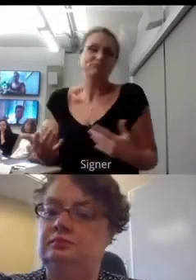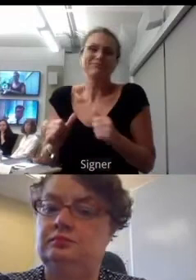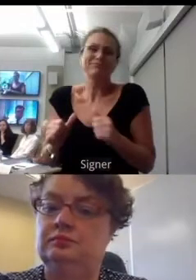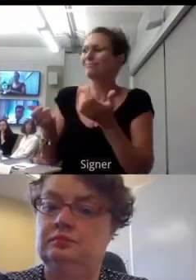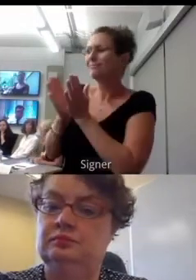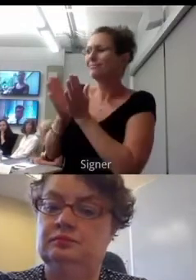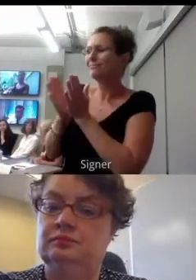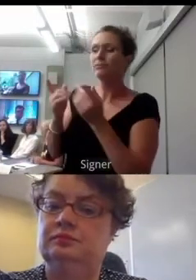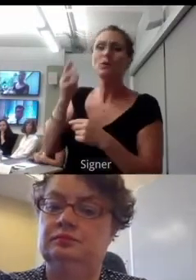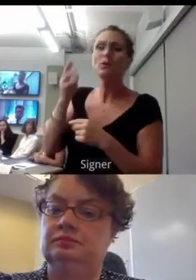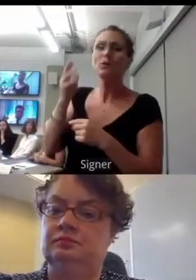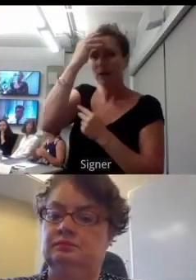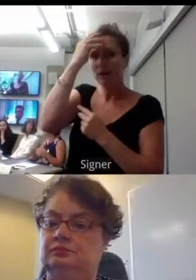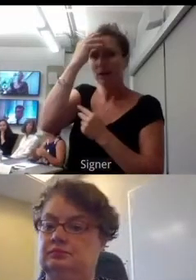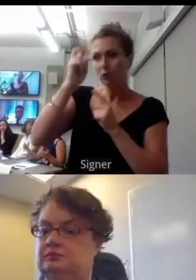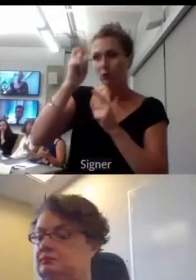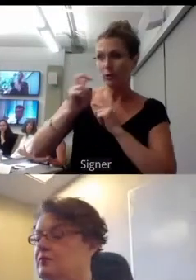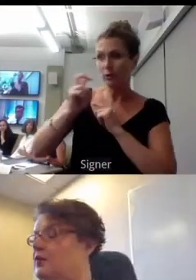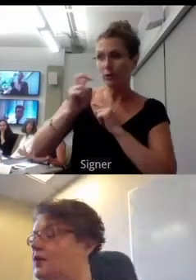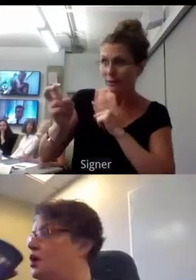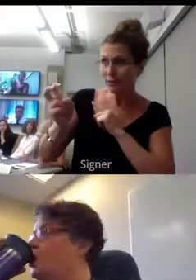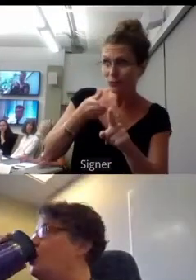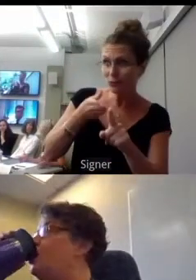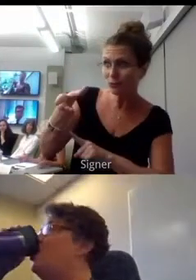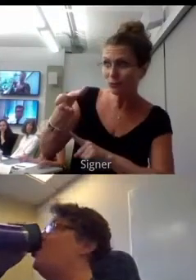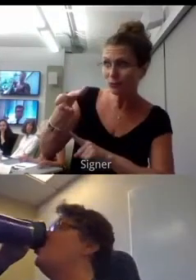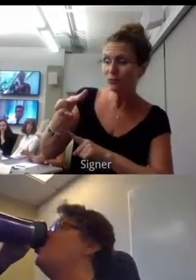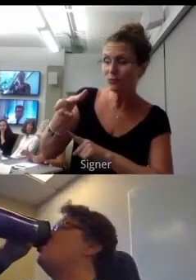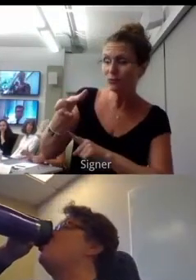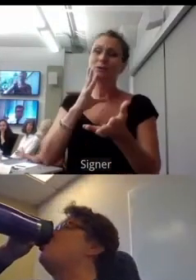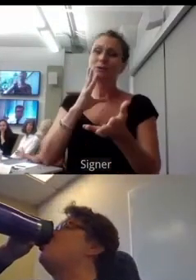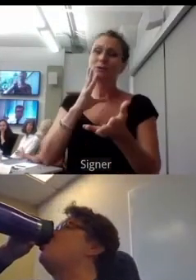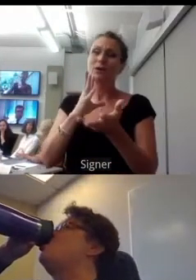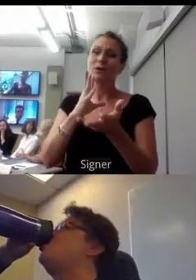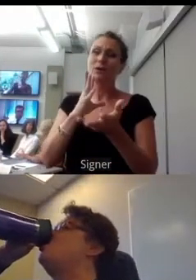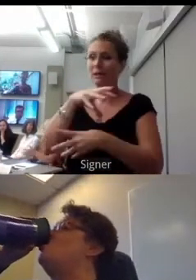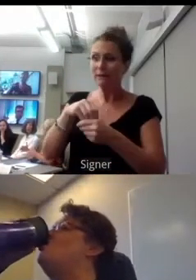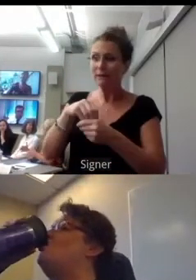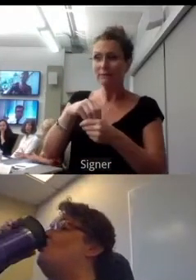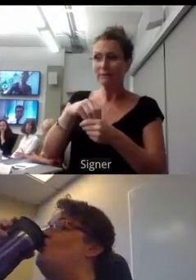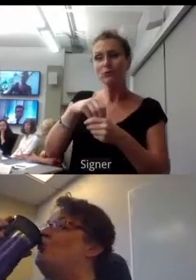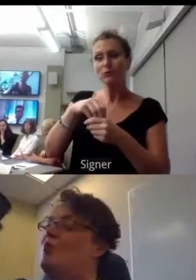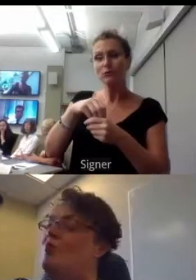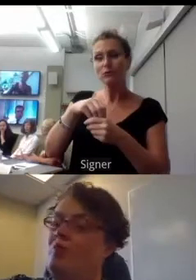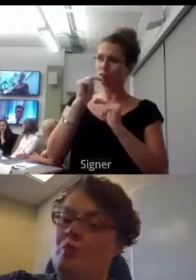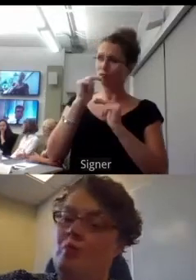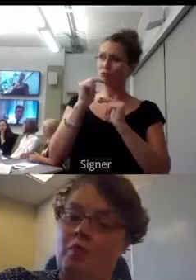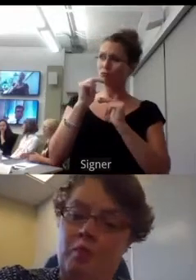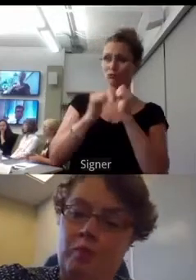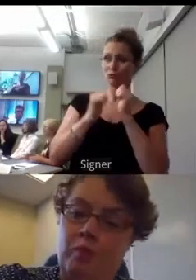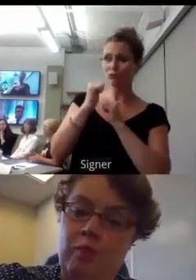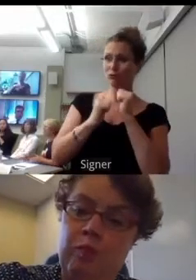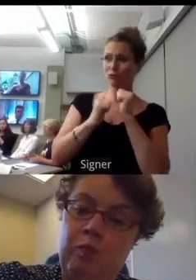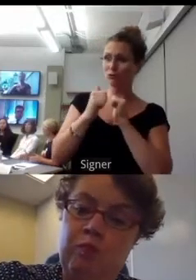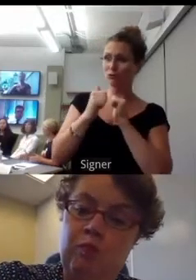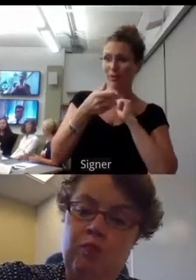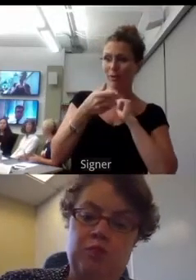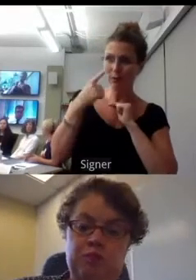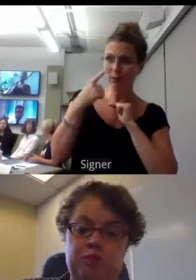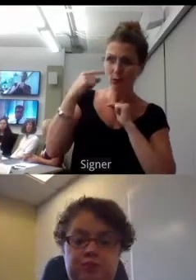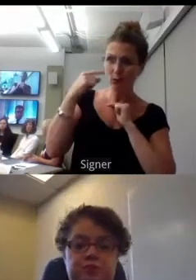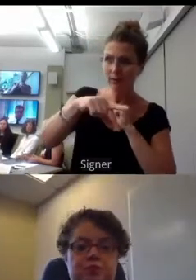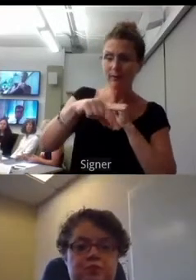been talking about large infrastructure projects and the costs around that, they would typically not necessarily come to the table with those